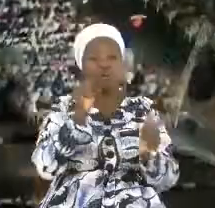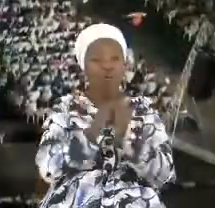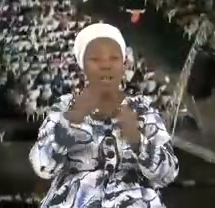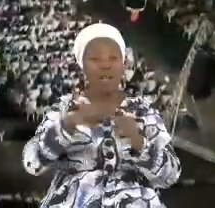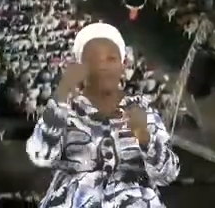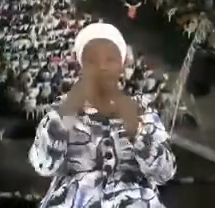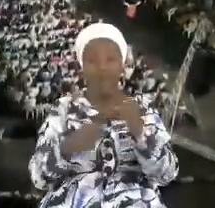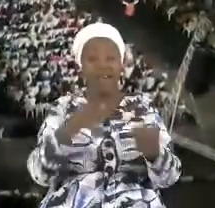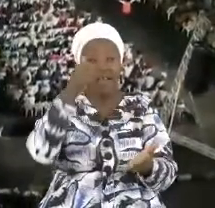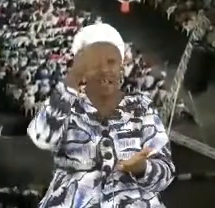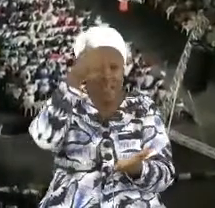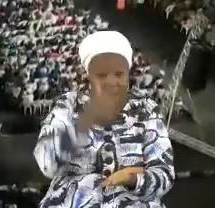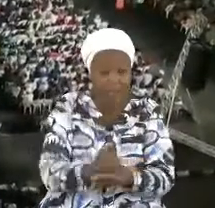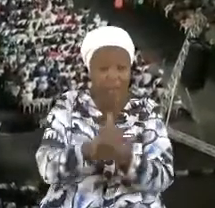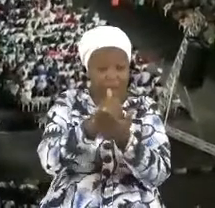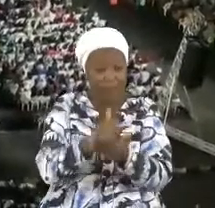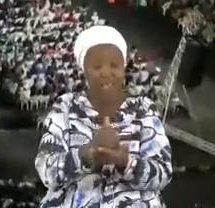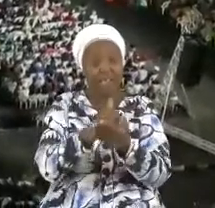tonight.